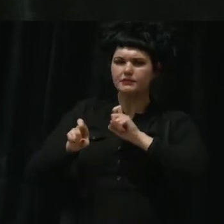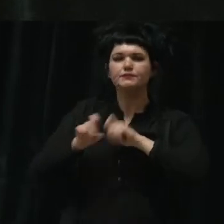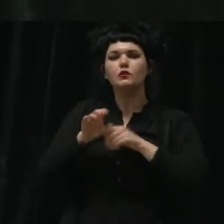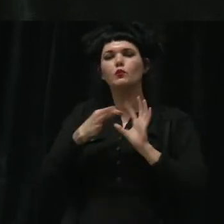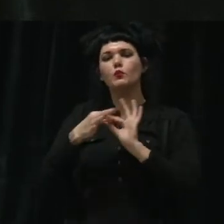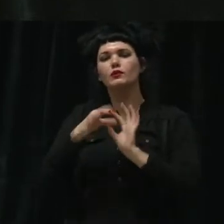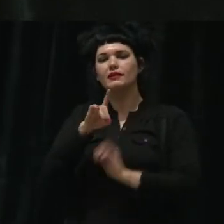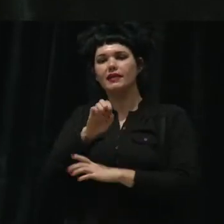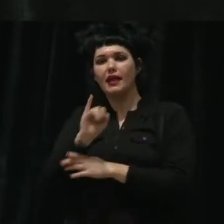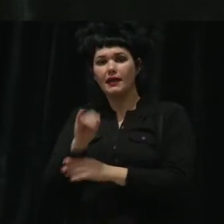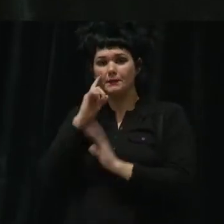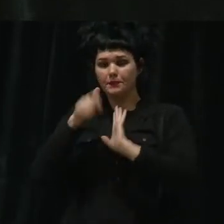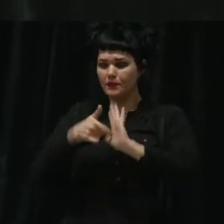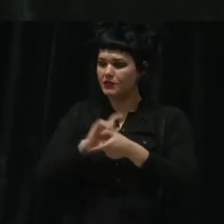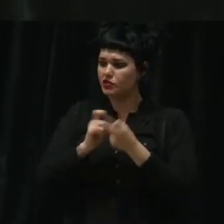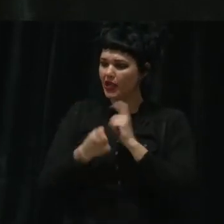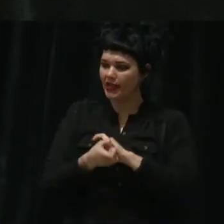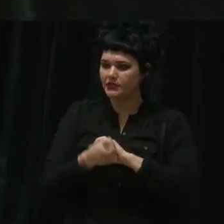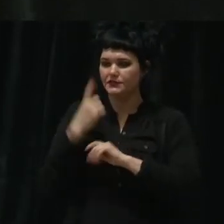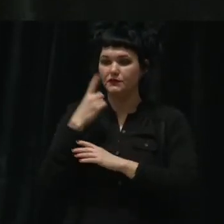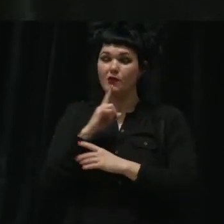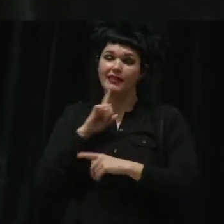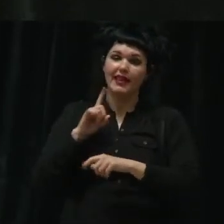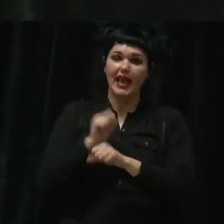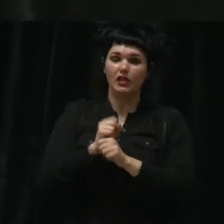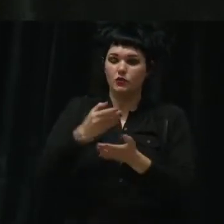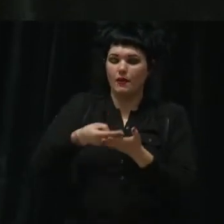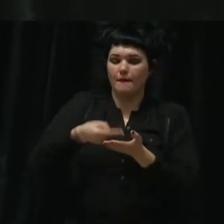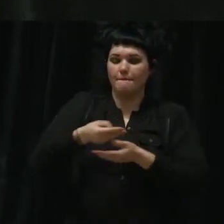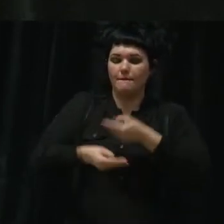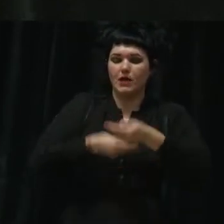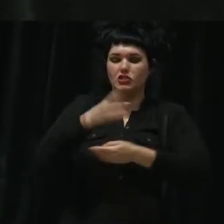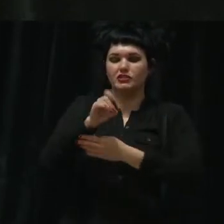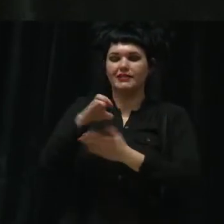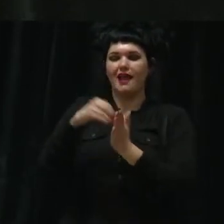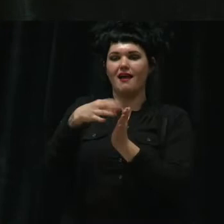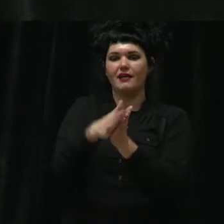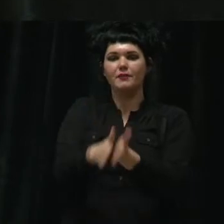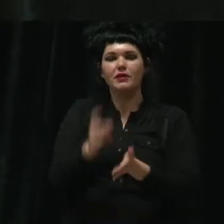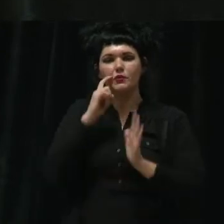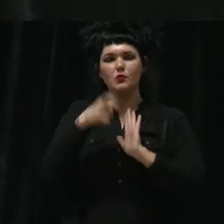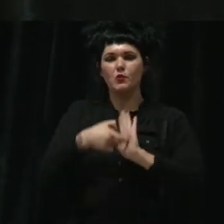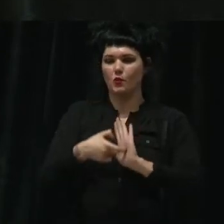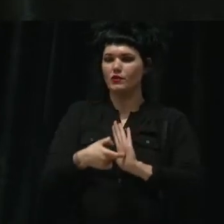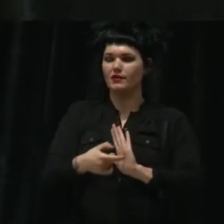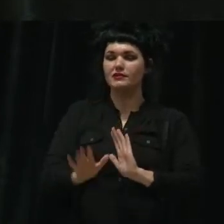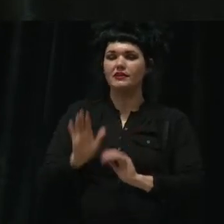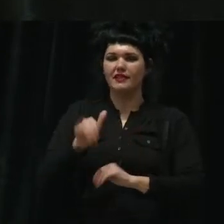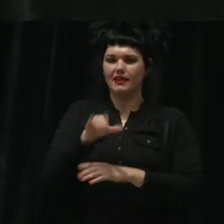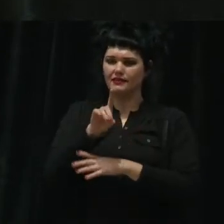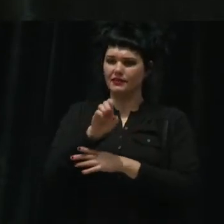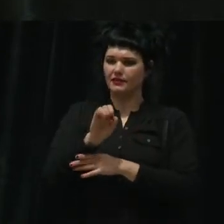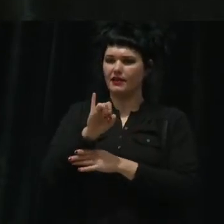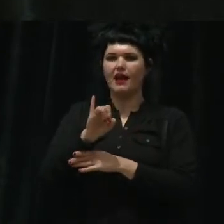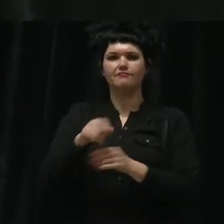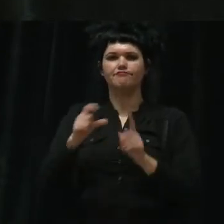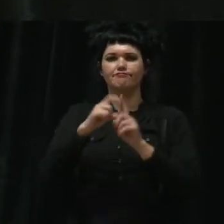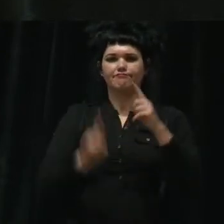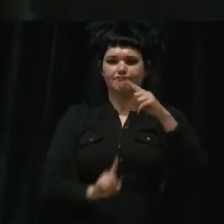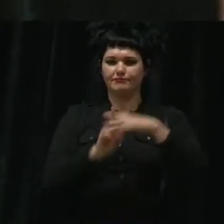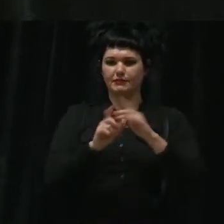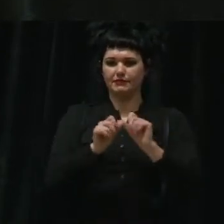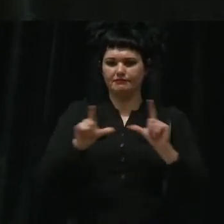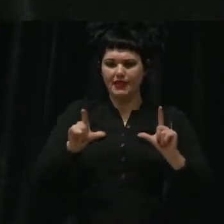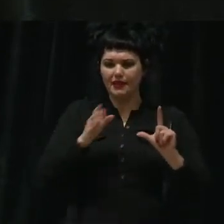see changes in the actual budget document where you see DEI in places that you didn't see before. Things